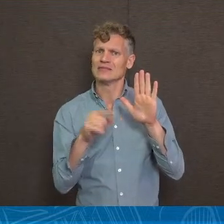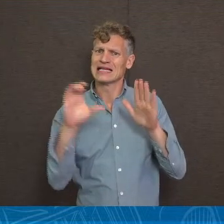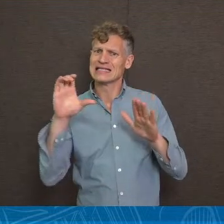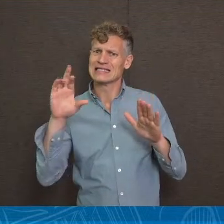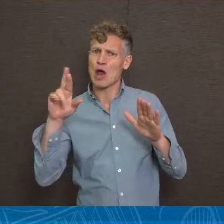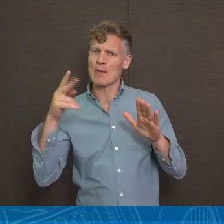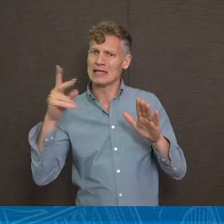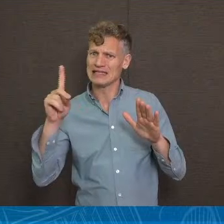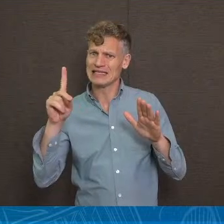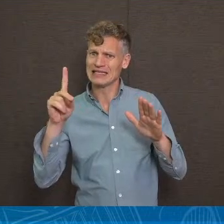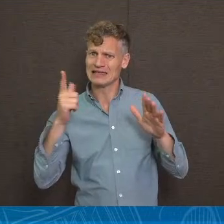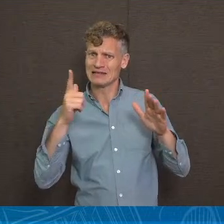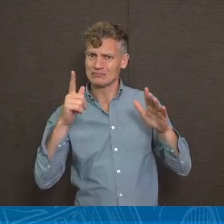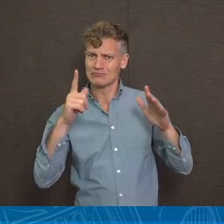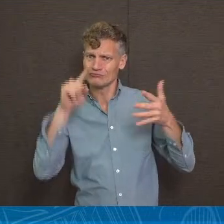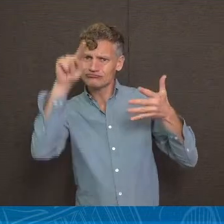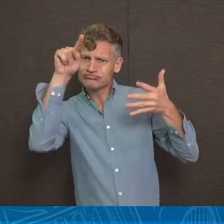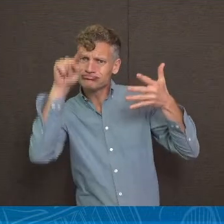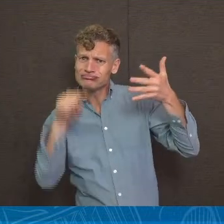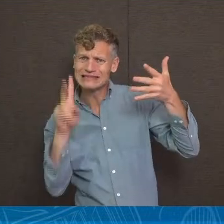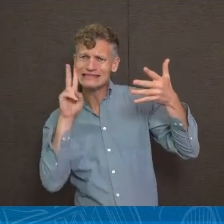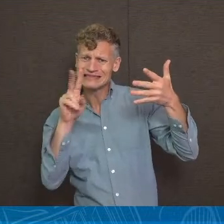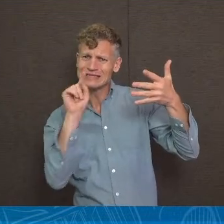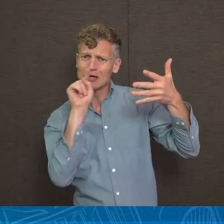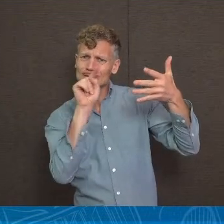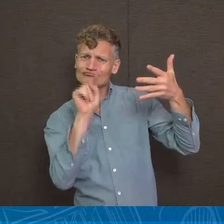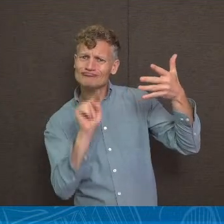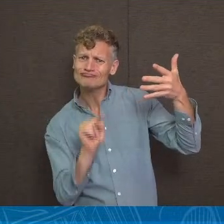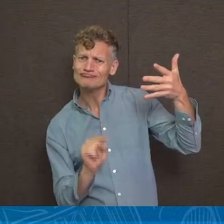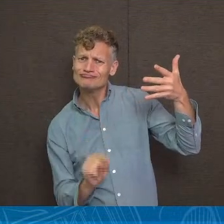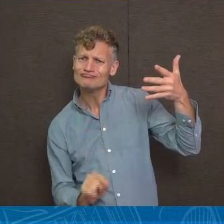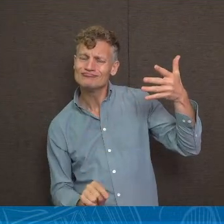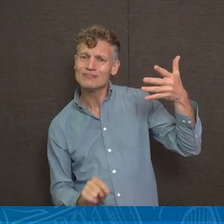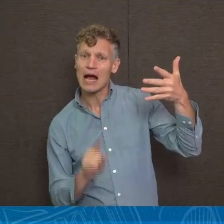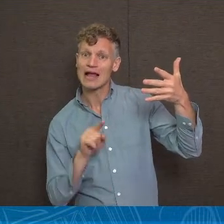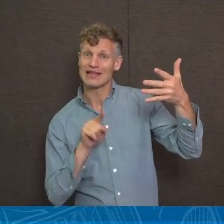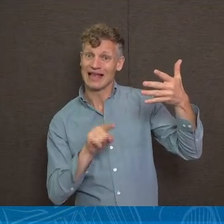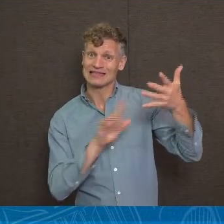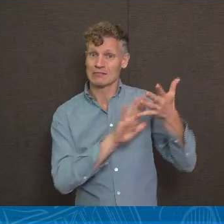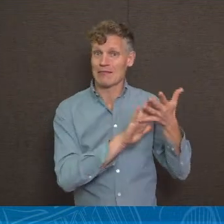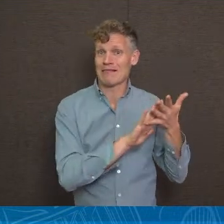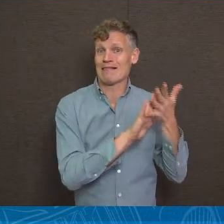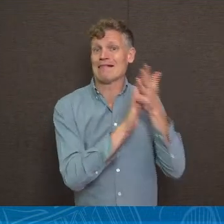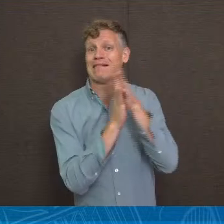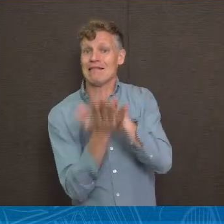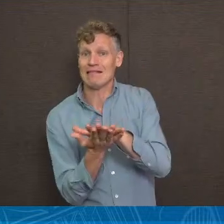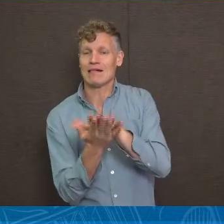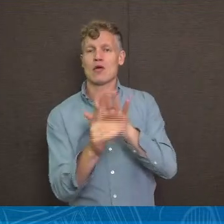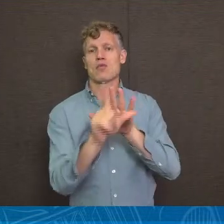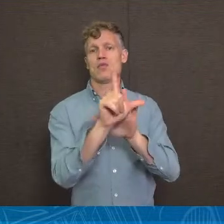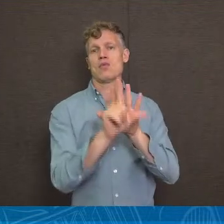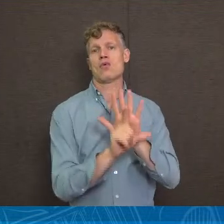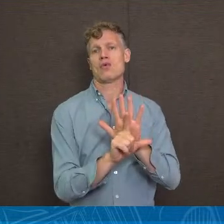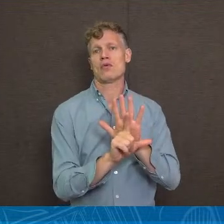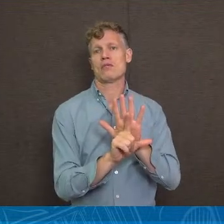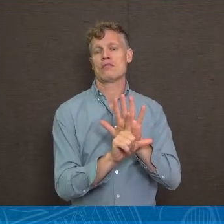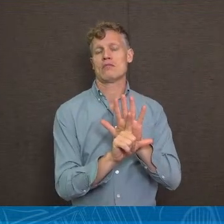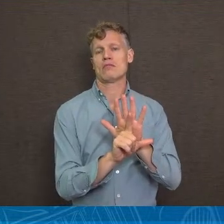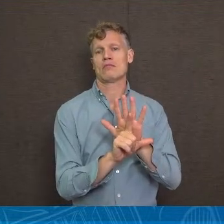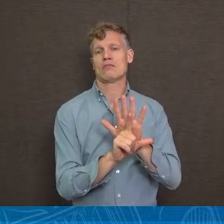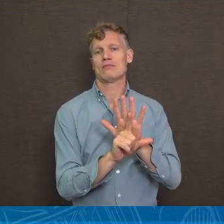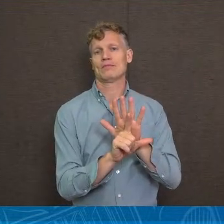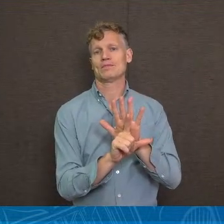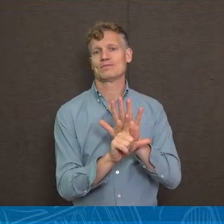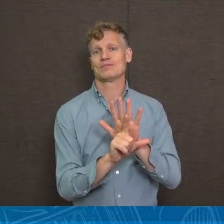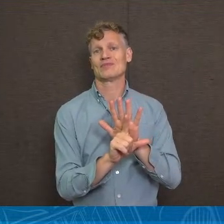can operate in terms of law, domestic law, both centralised and